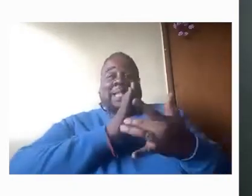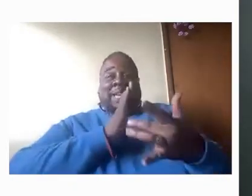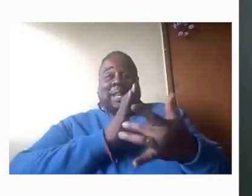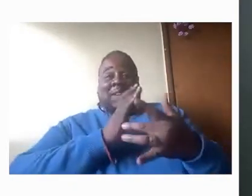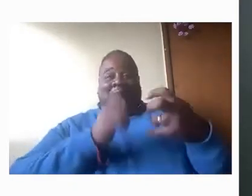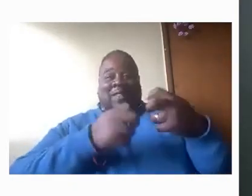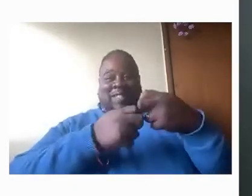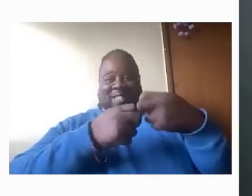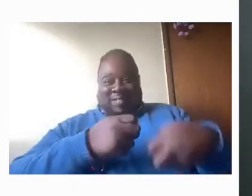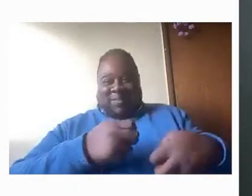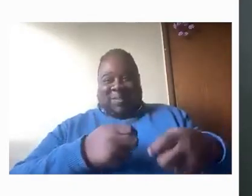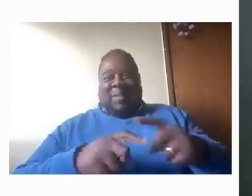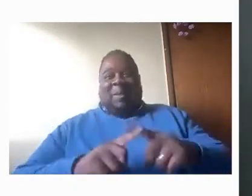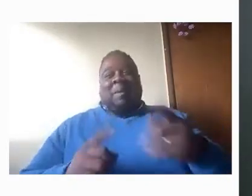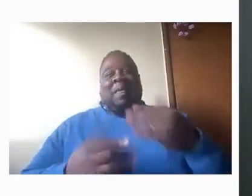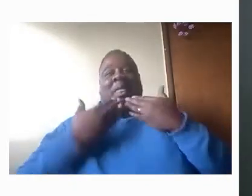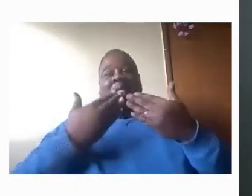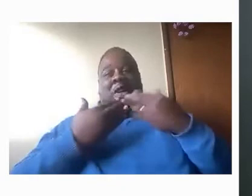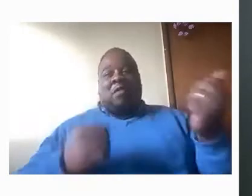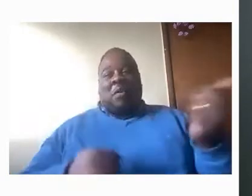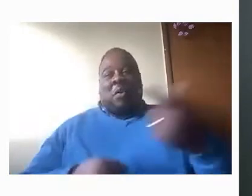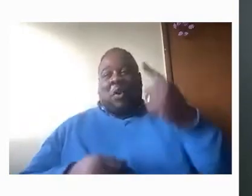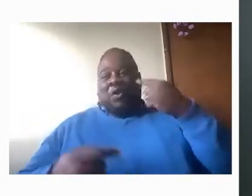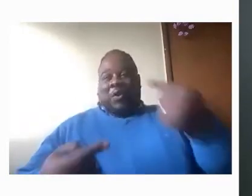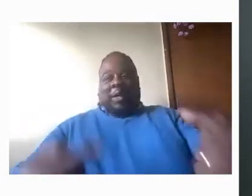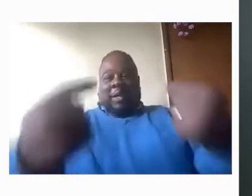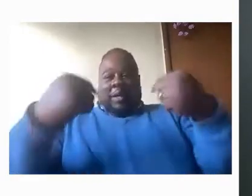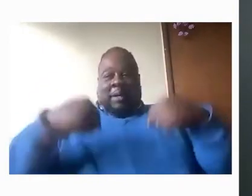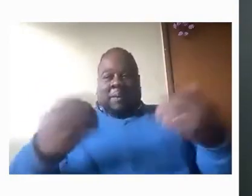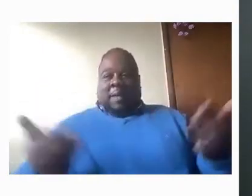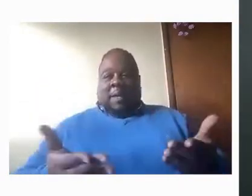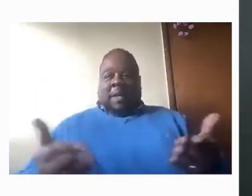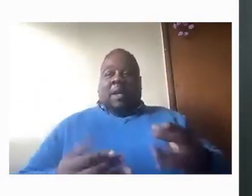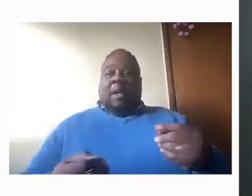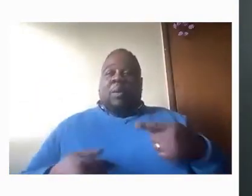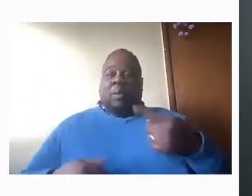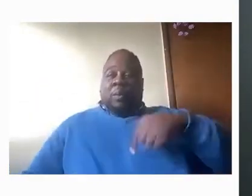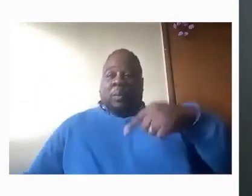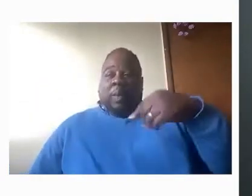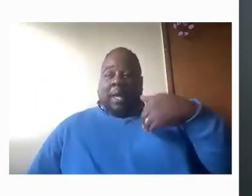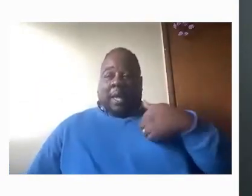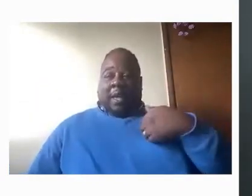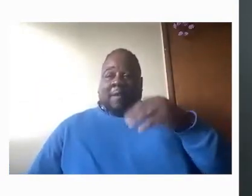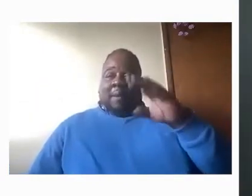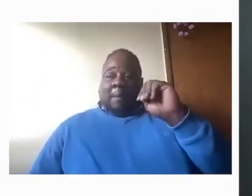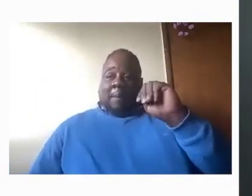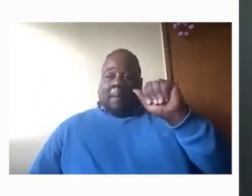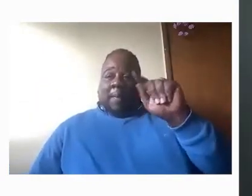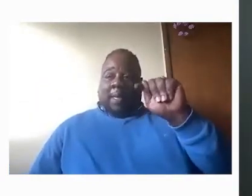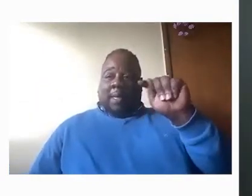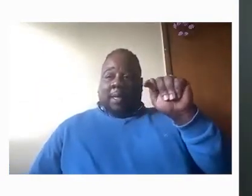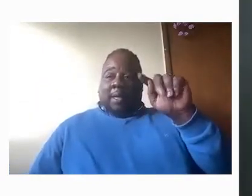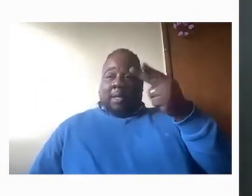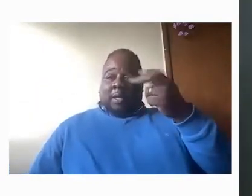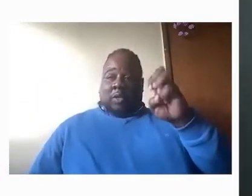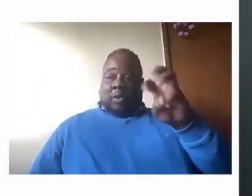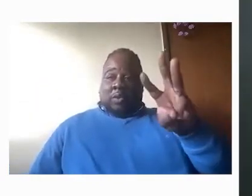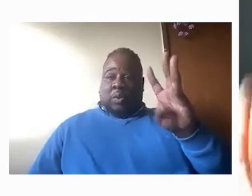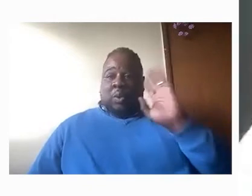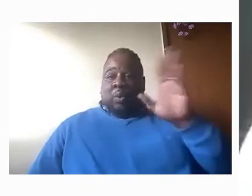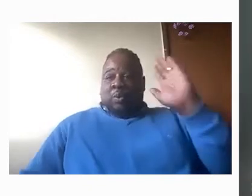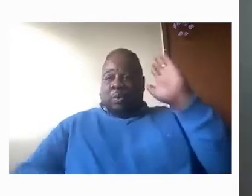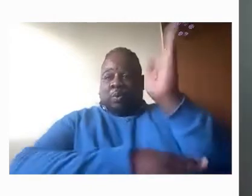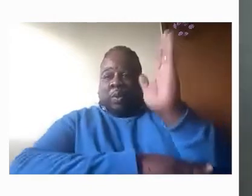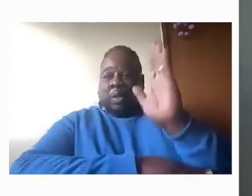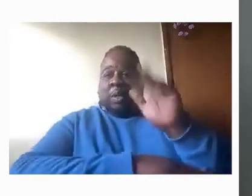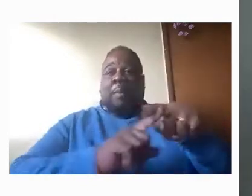difficulties, but thank you for being here today. And we have Matthew today who will be presenting. But before we get to all